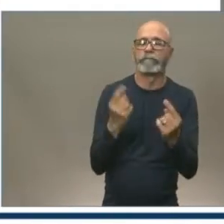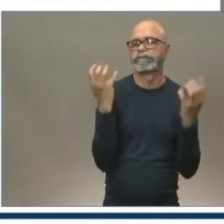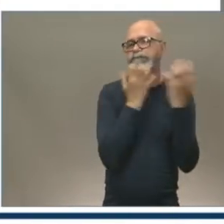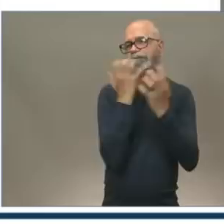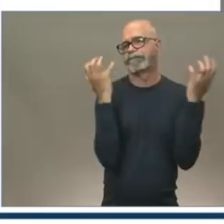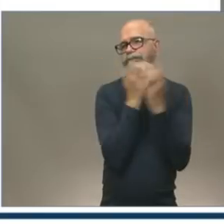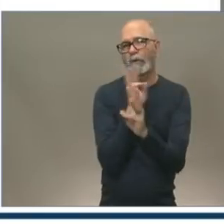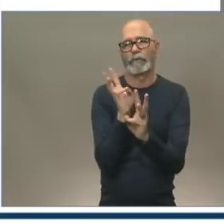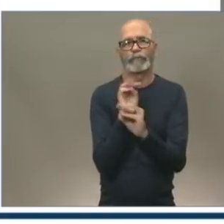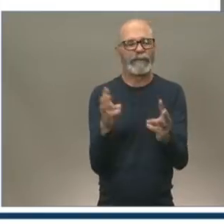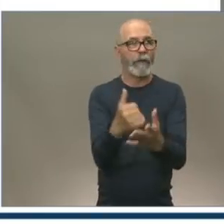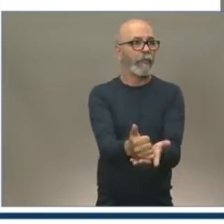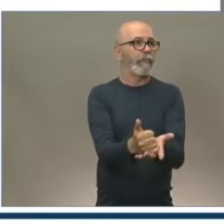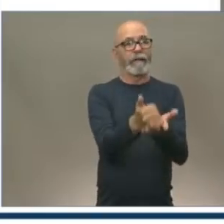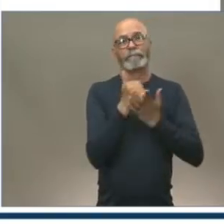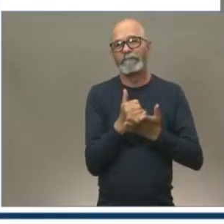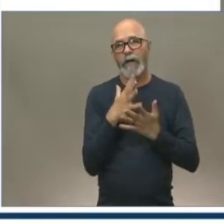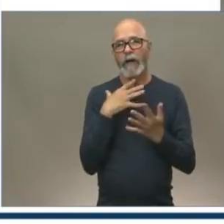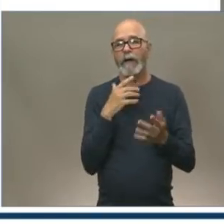vaccine program.